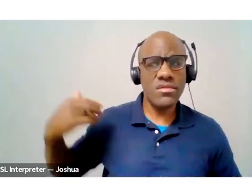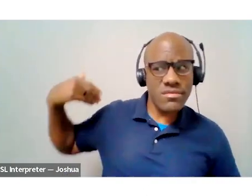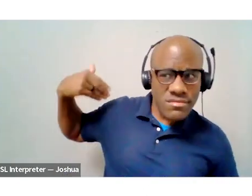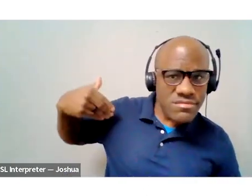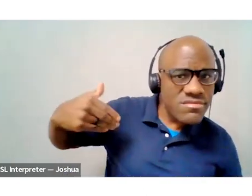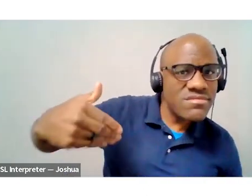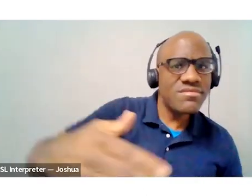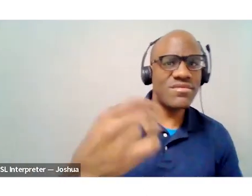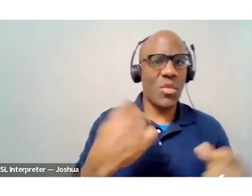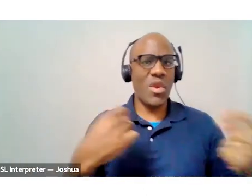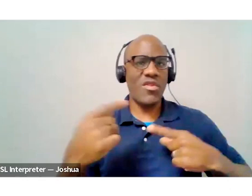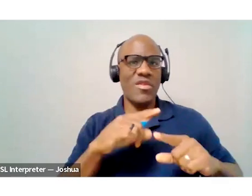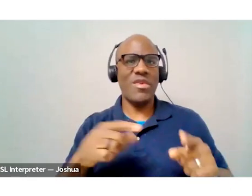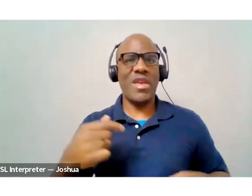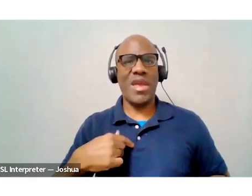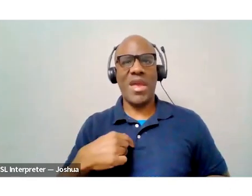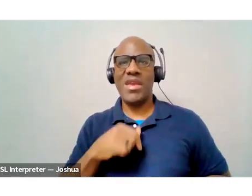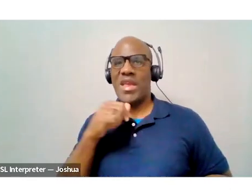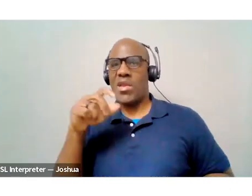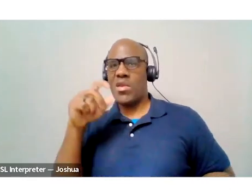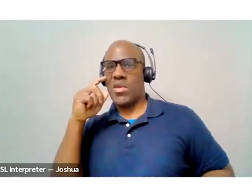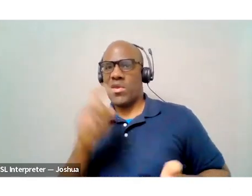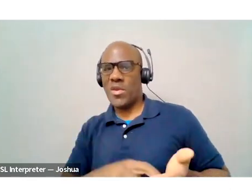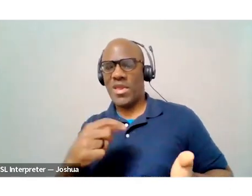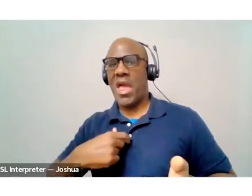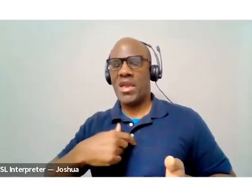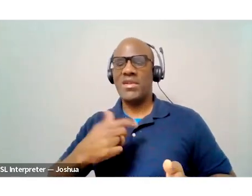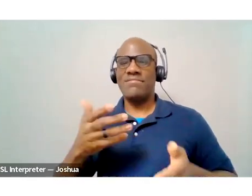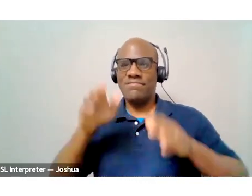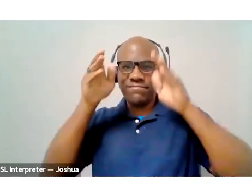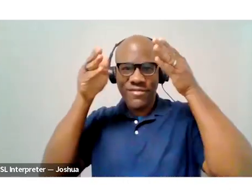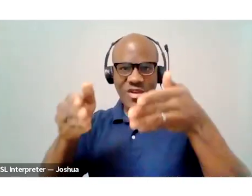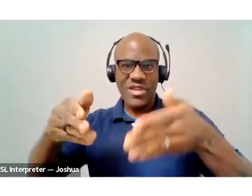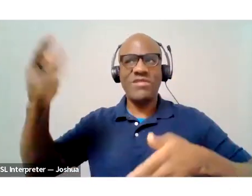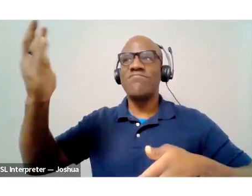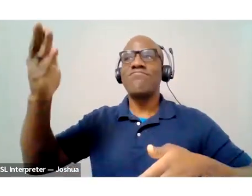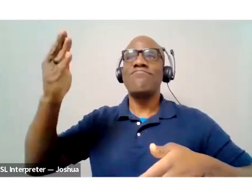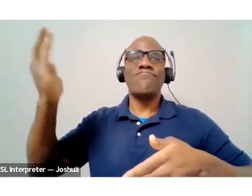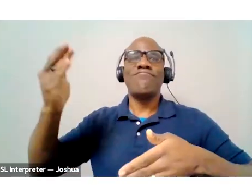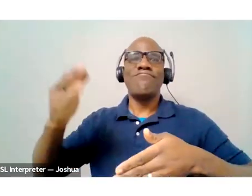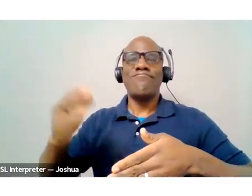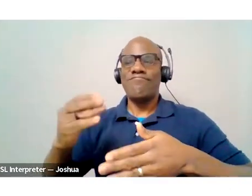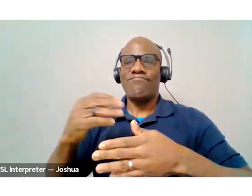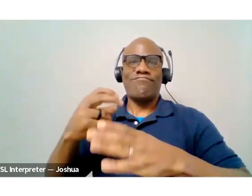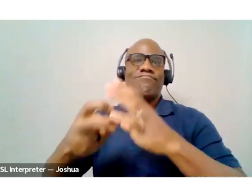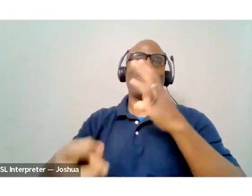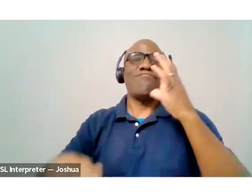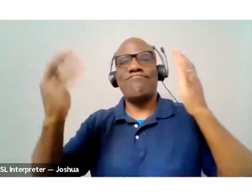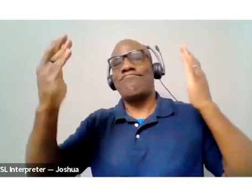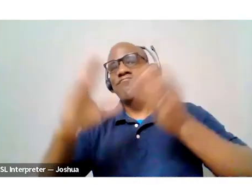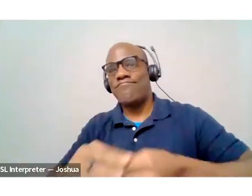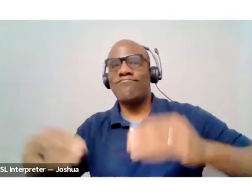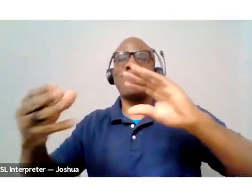I was very much embedded in, or I was really absorbed in talking through